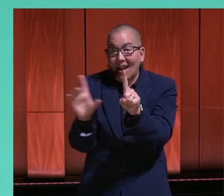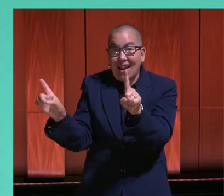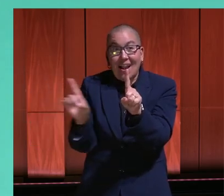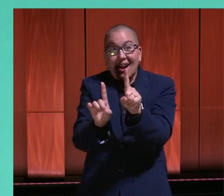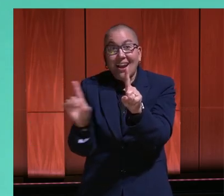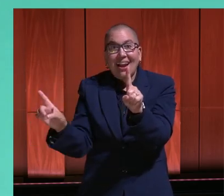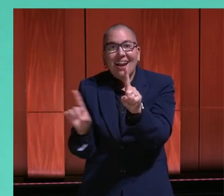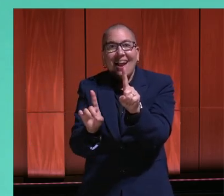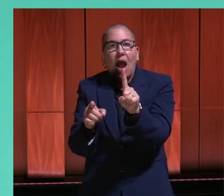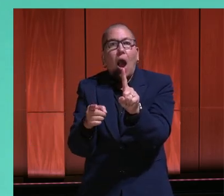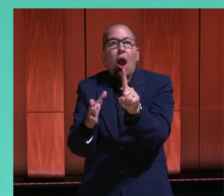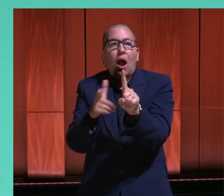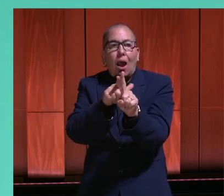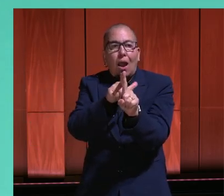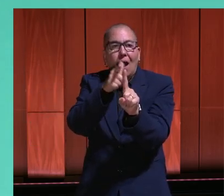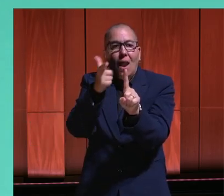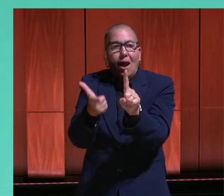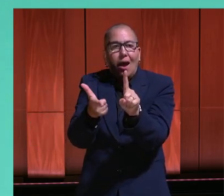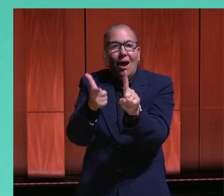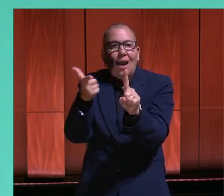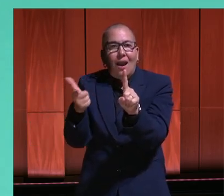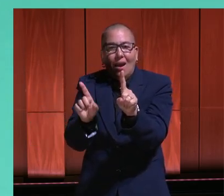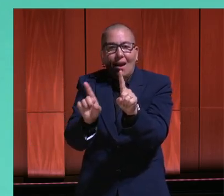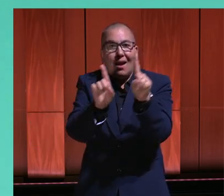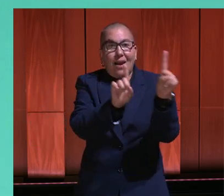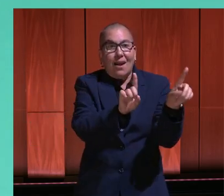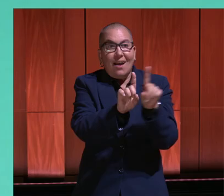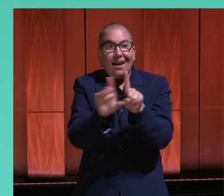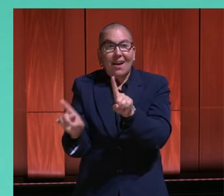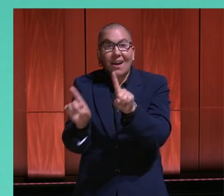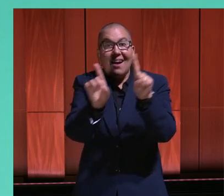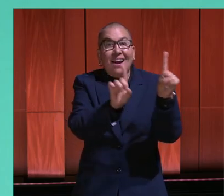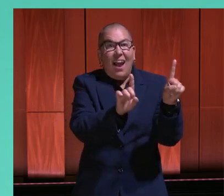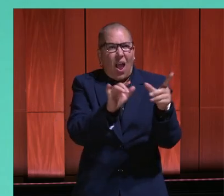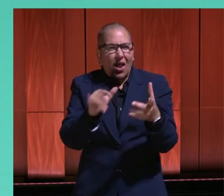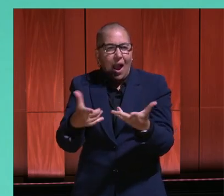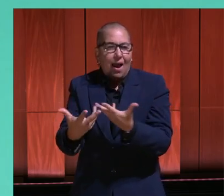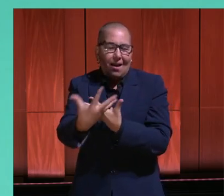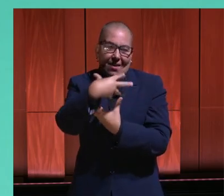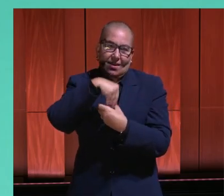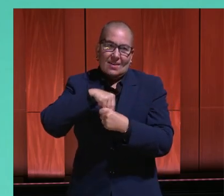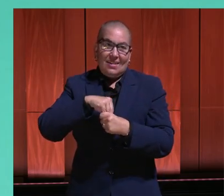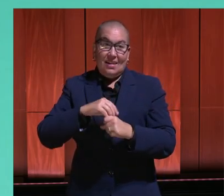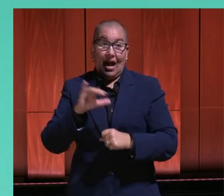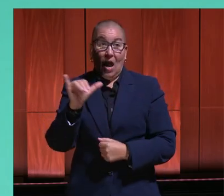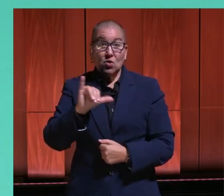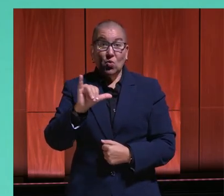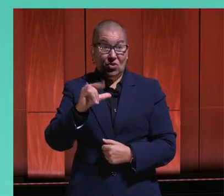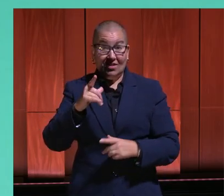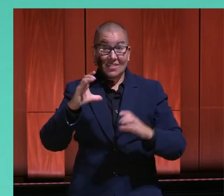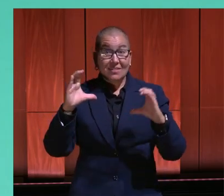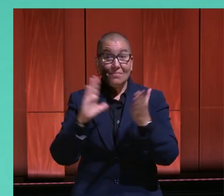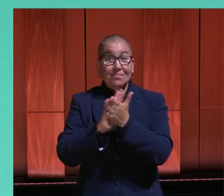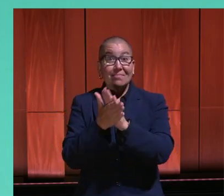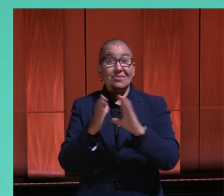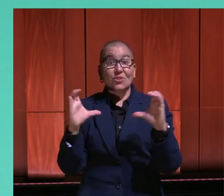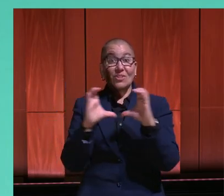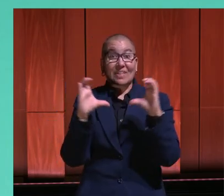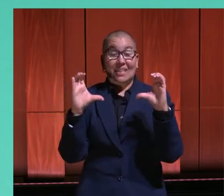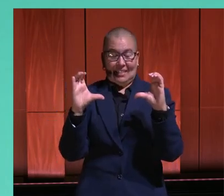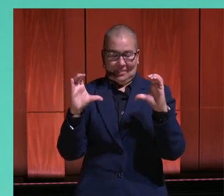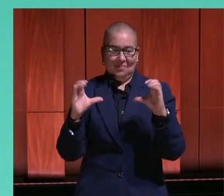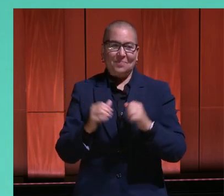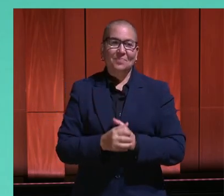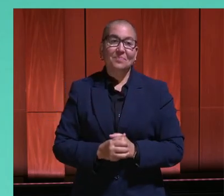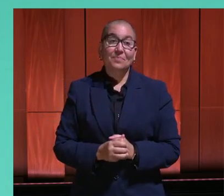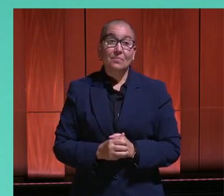Plus, Security Plus, and ITIL Foundation certified, but also that real-world experience in cybersecurity.